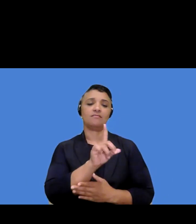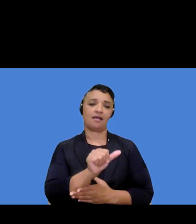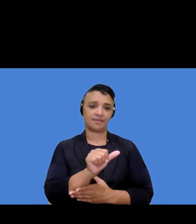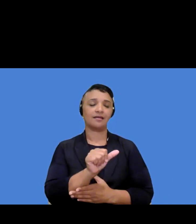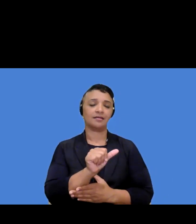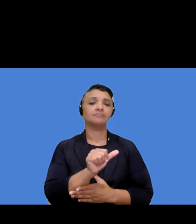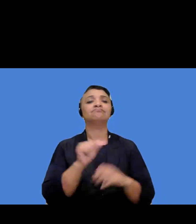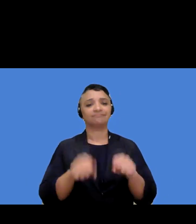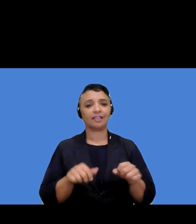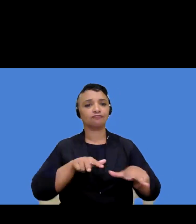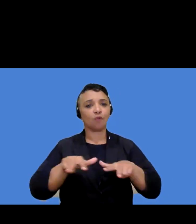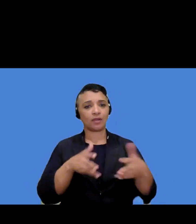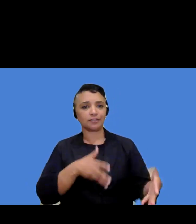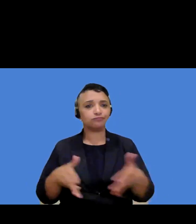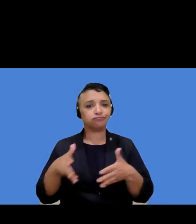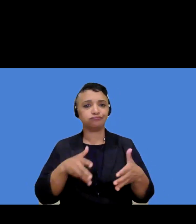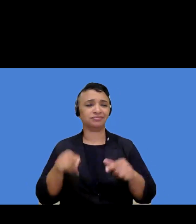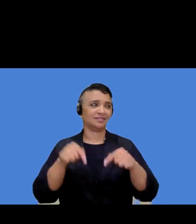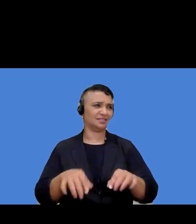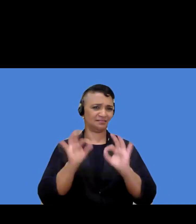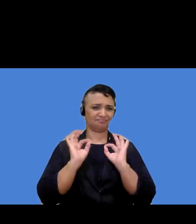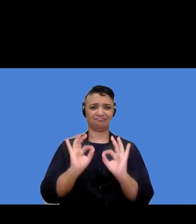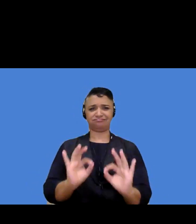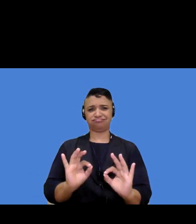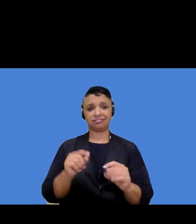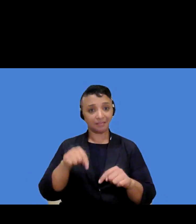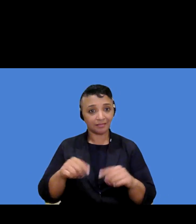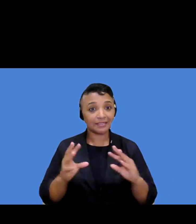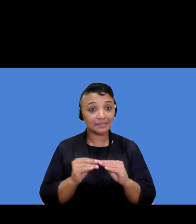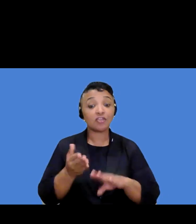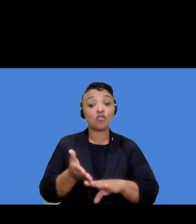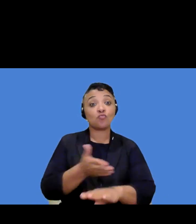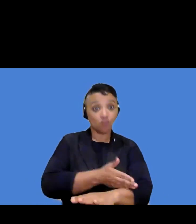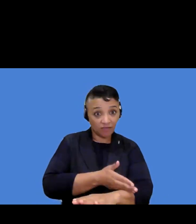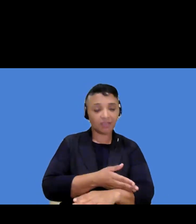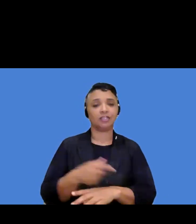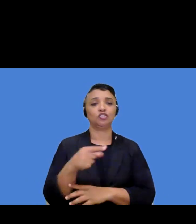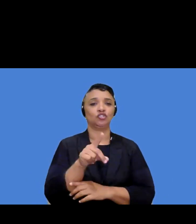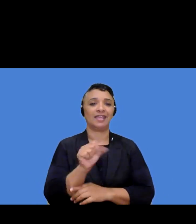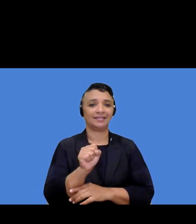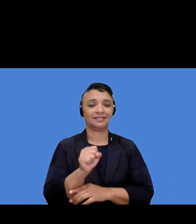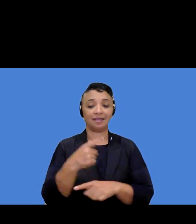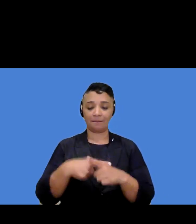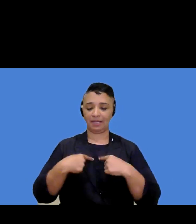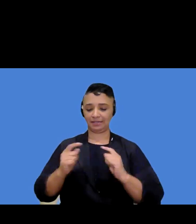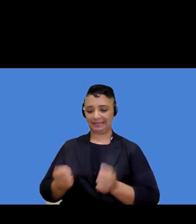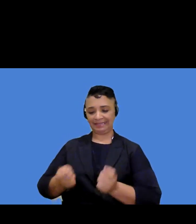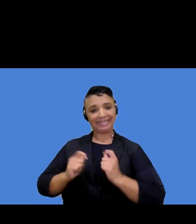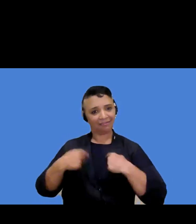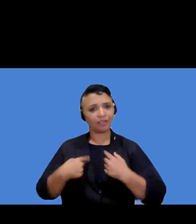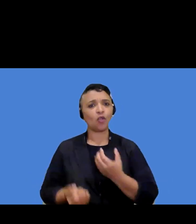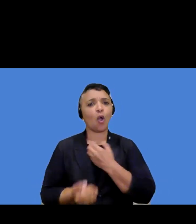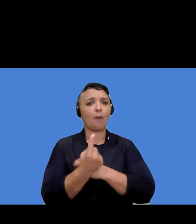for organizing this historic preparatory meeting prior to the summit and giving me this opportunity to share